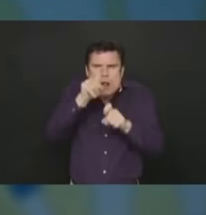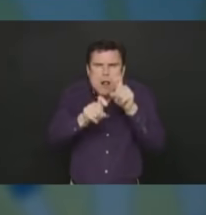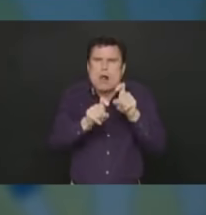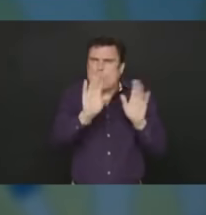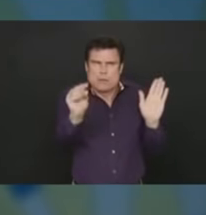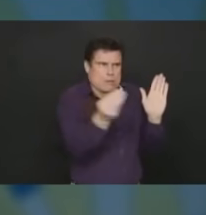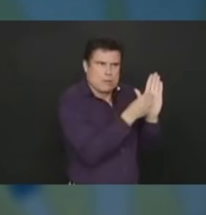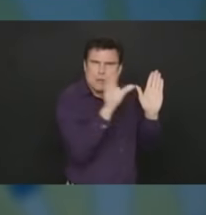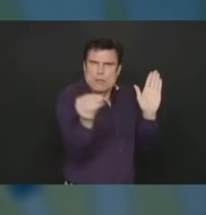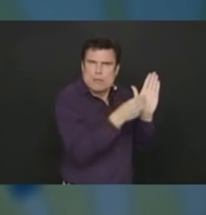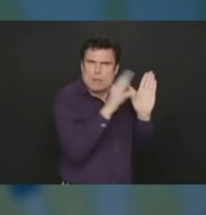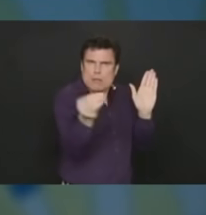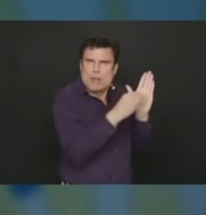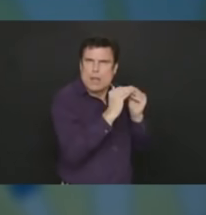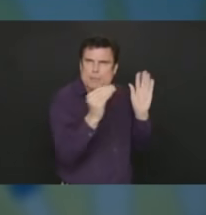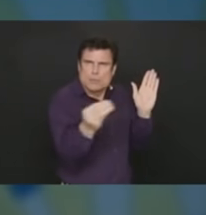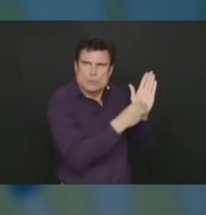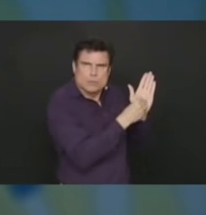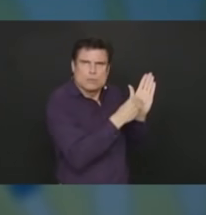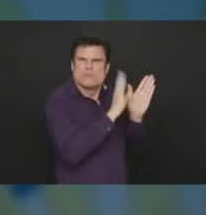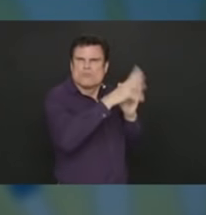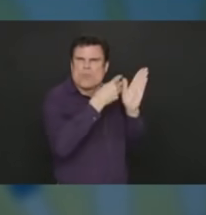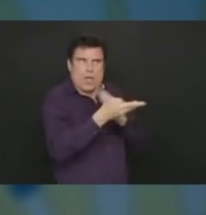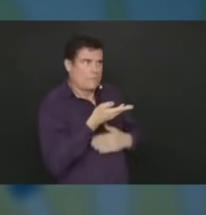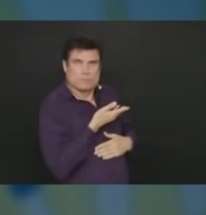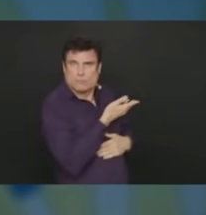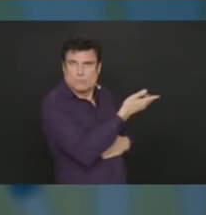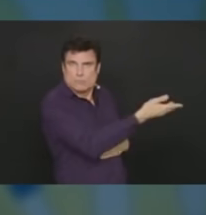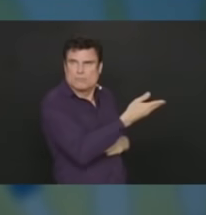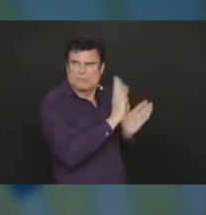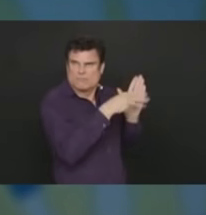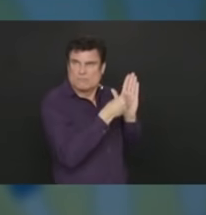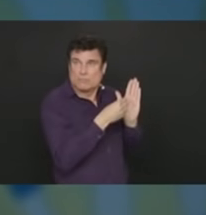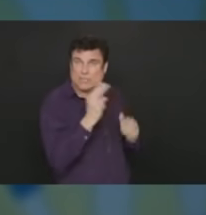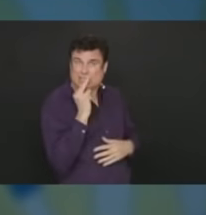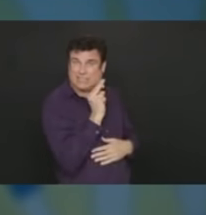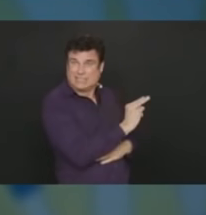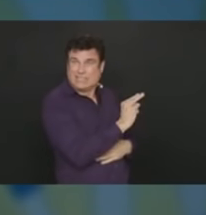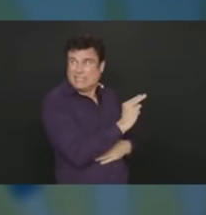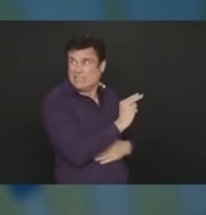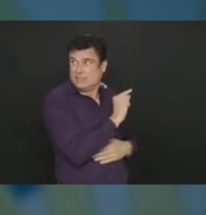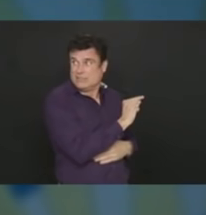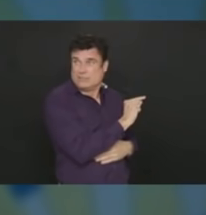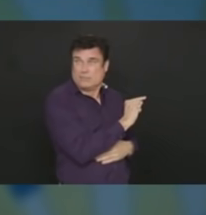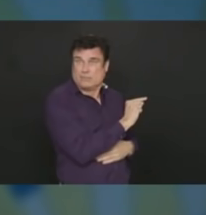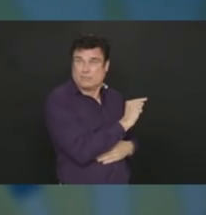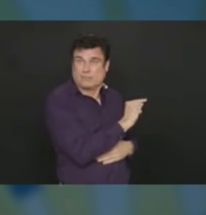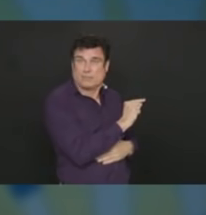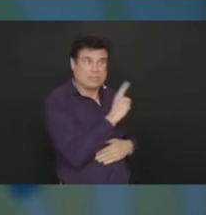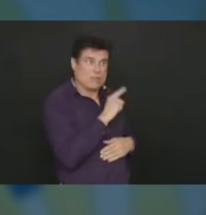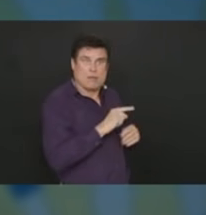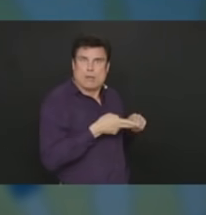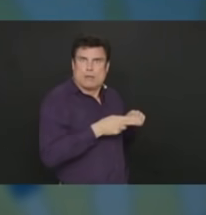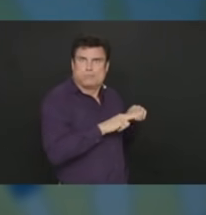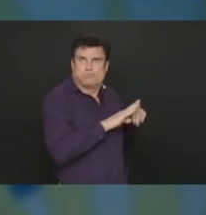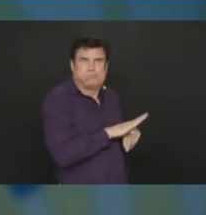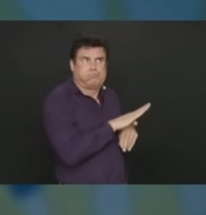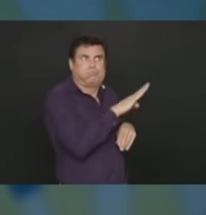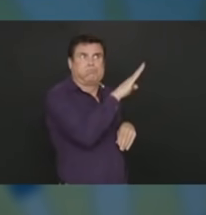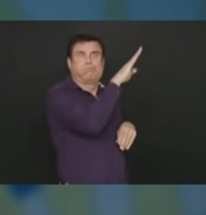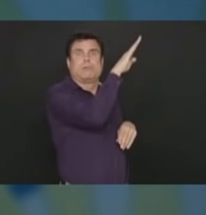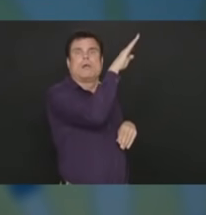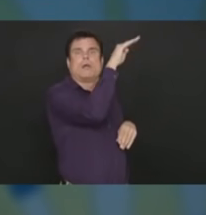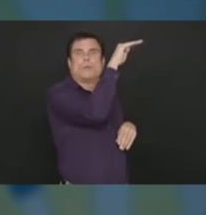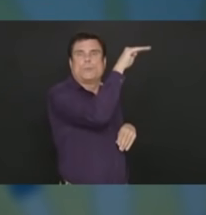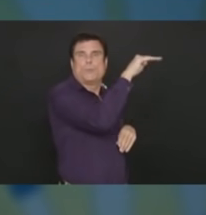new cases. We have had, of course, some of the clusters that you're familiar with the outbreaks that we've seen. This also